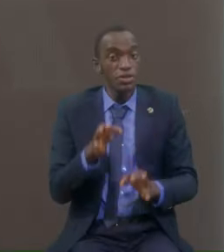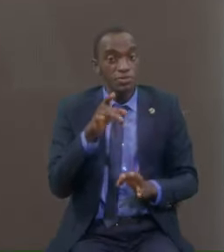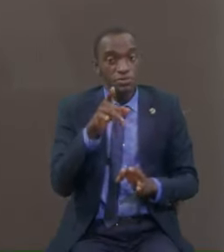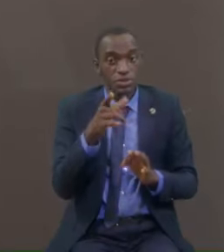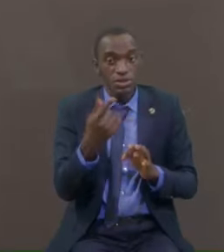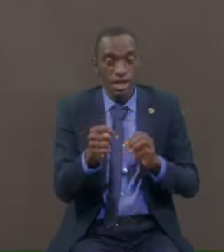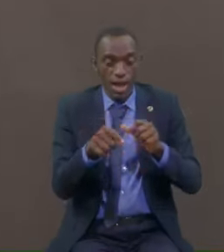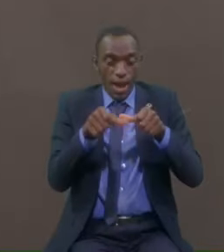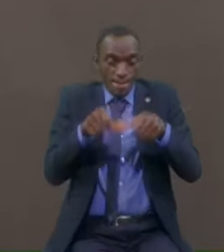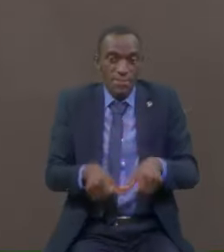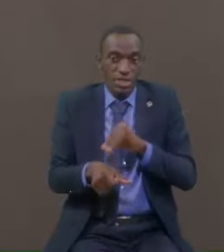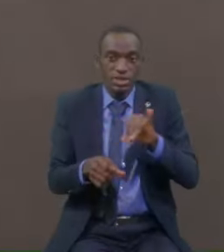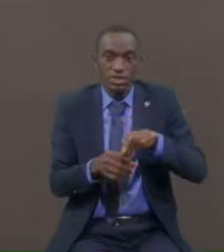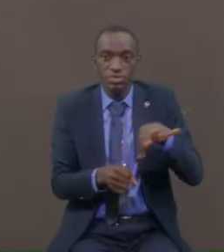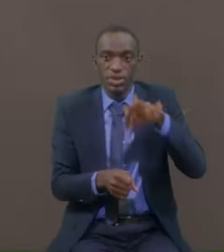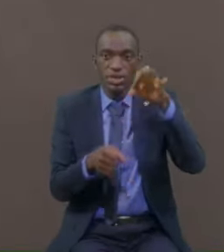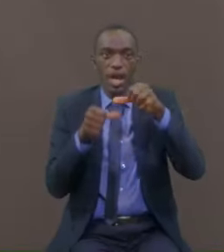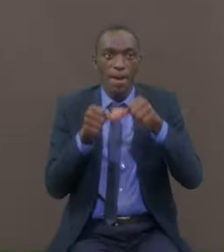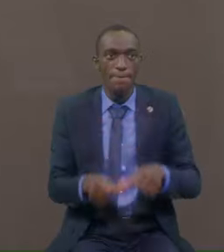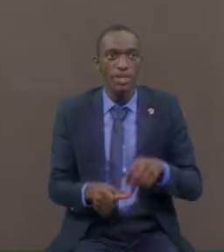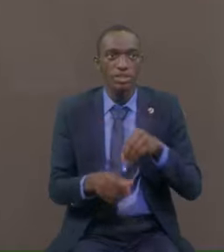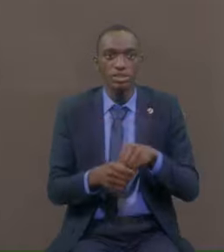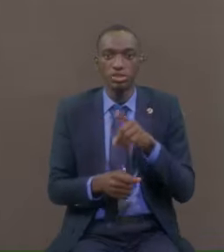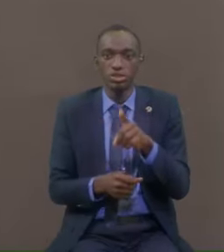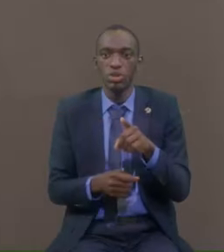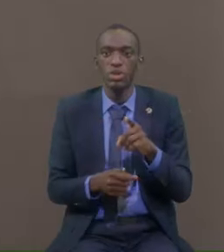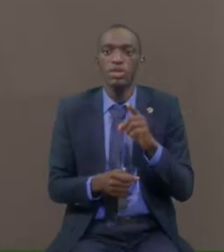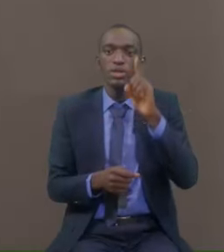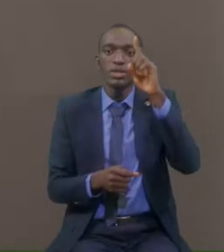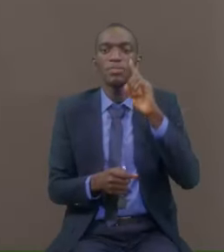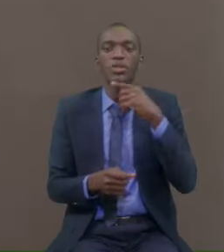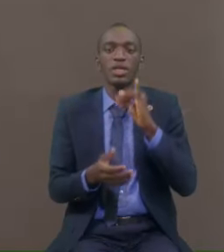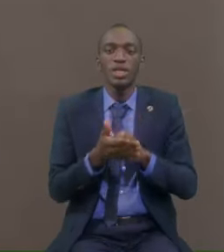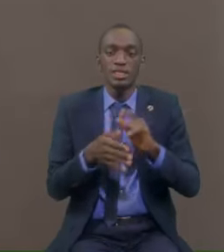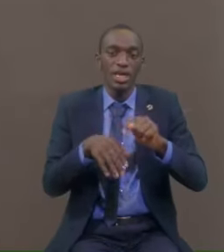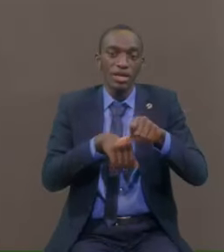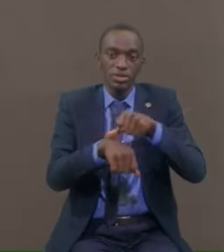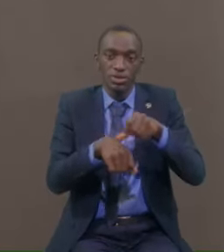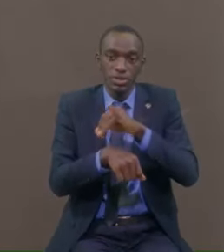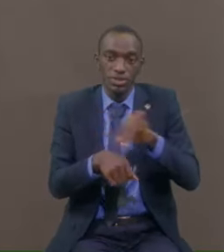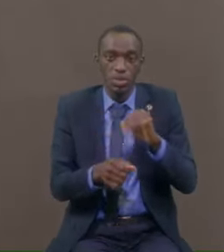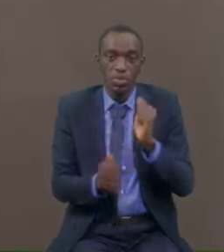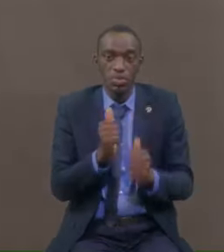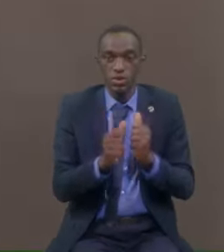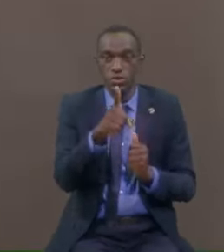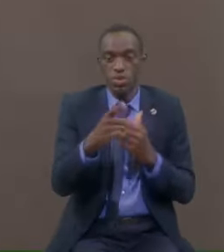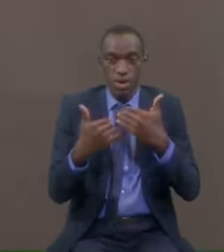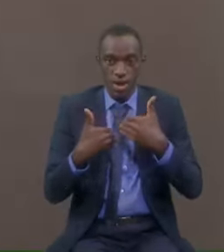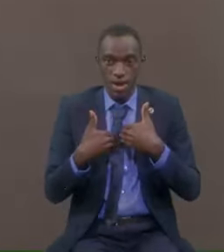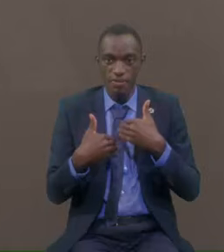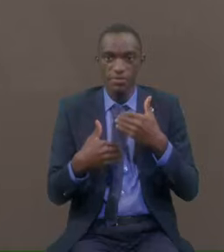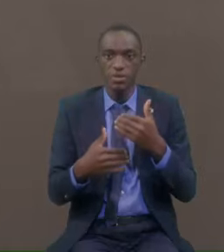it says, it says, the anointing which ye have received, which ye